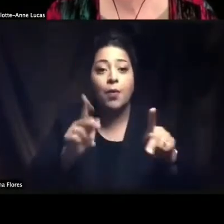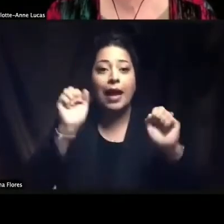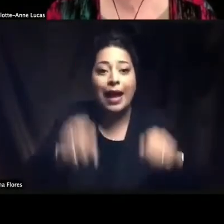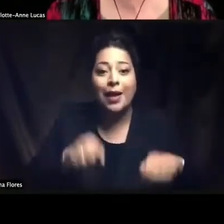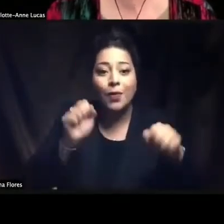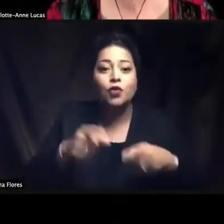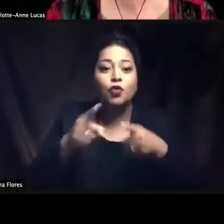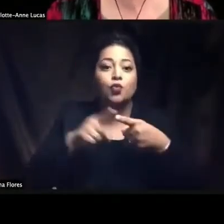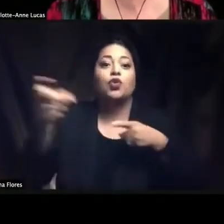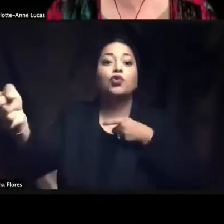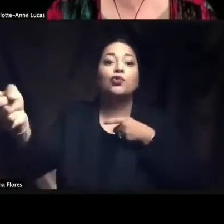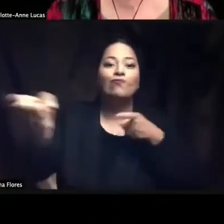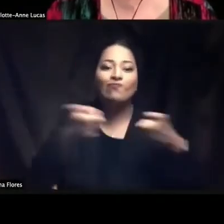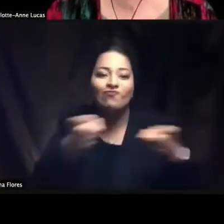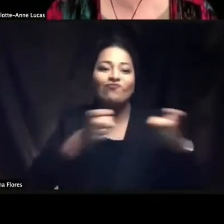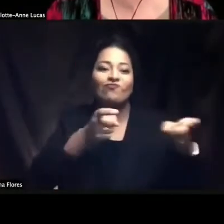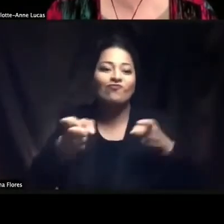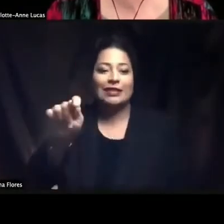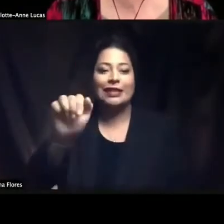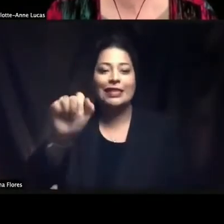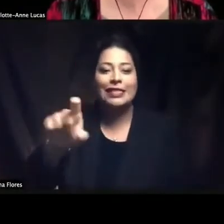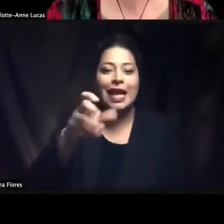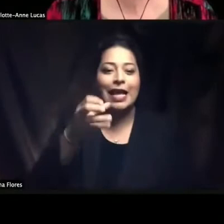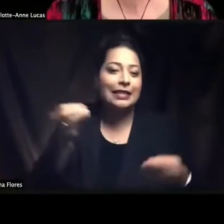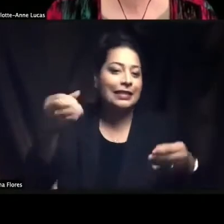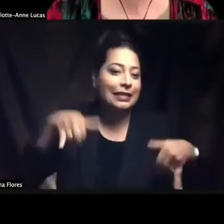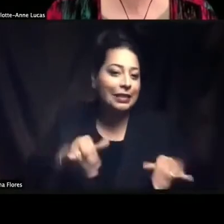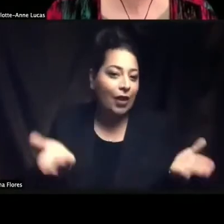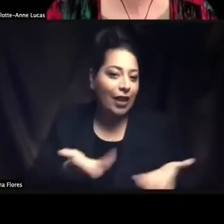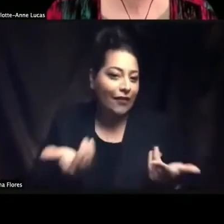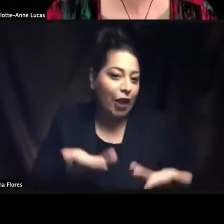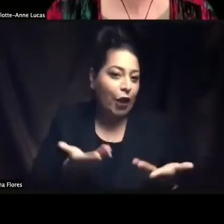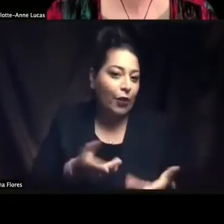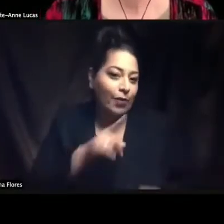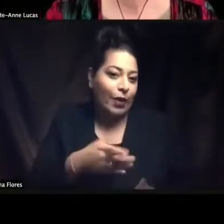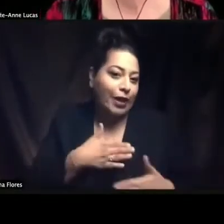to handle that and still be able to live in the area that they love.